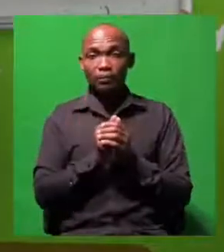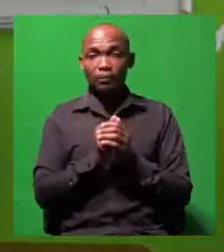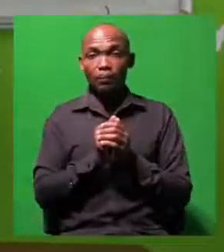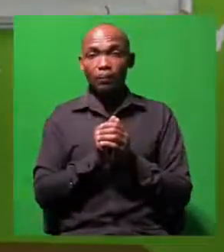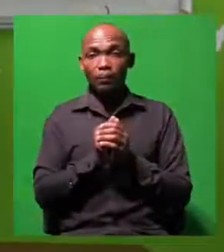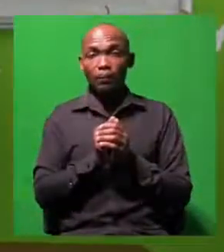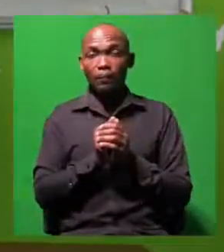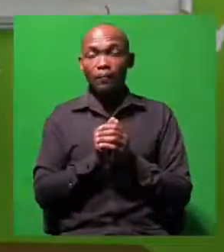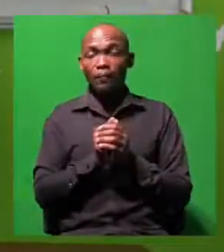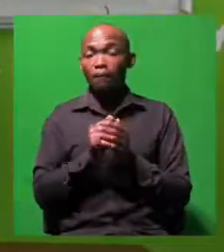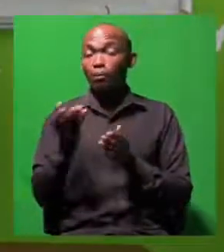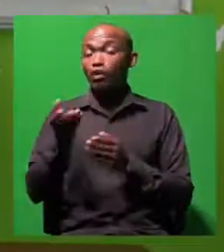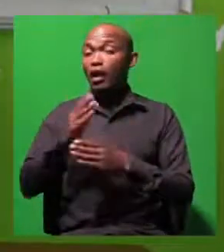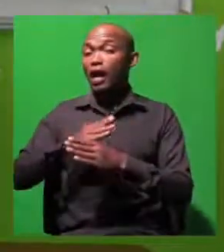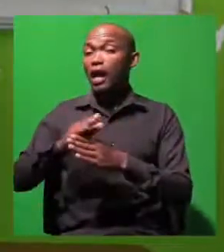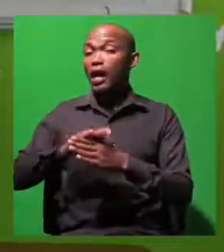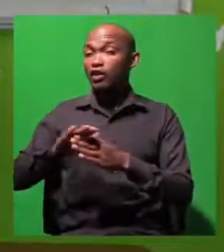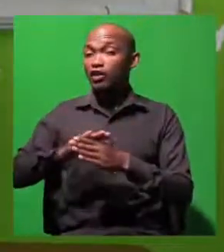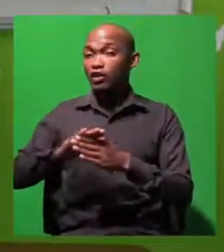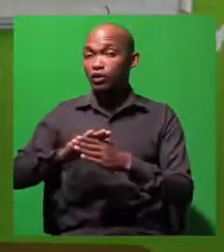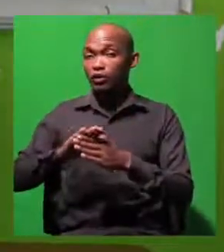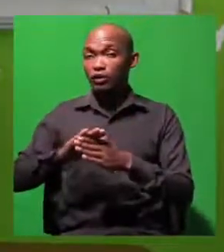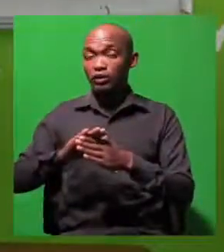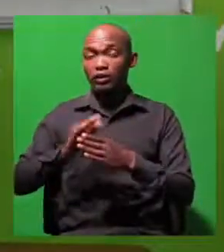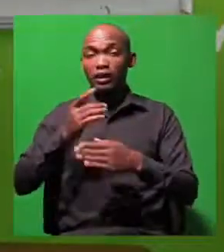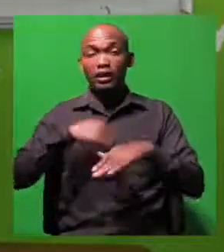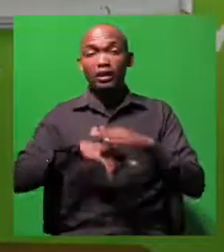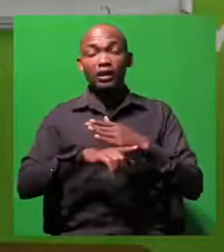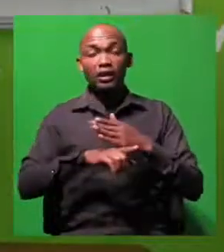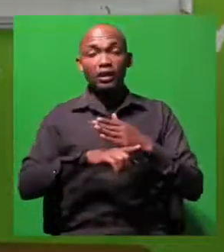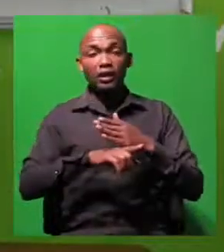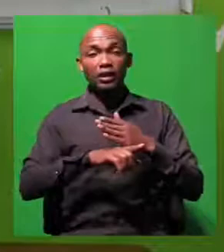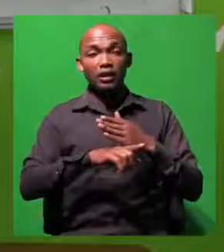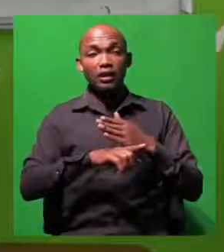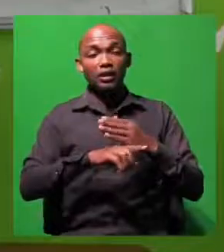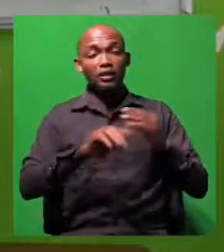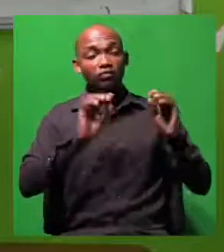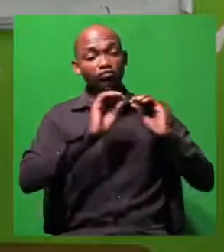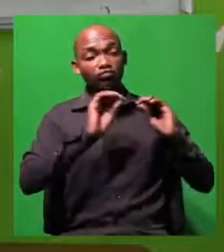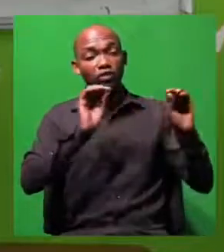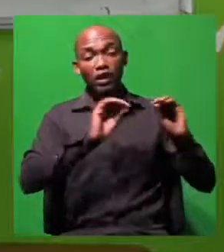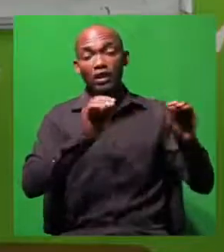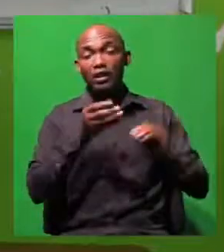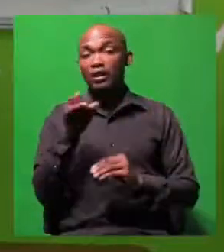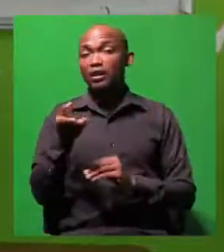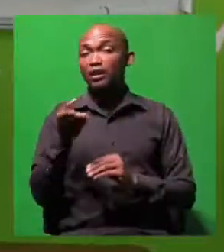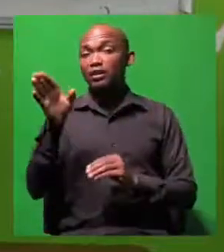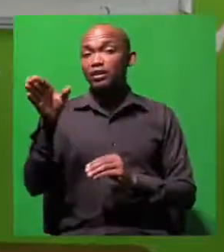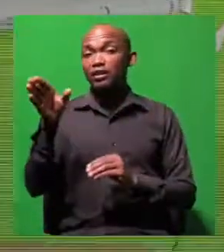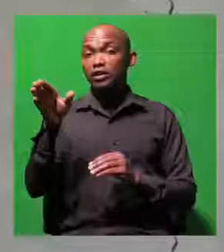which are used in studying this topic.